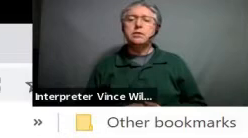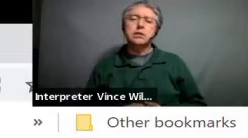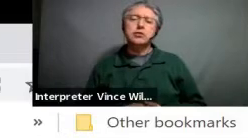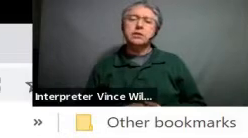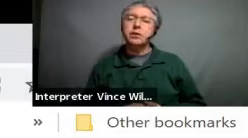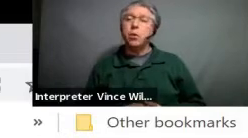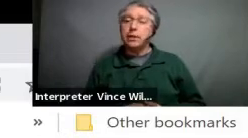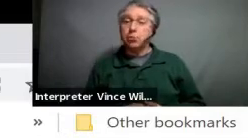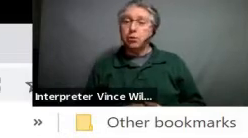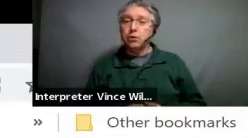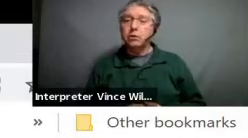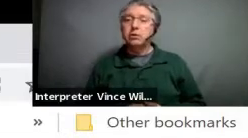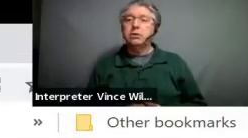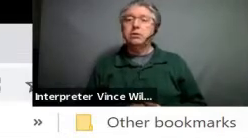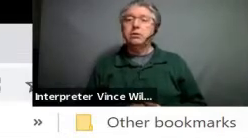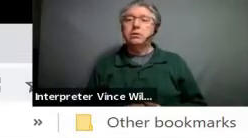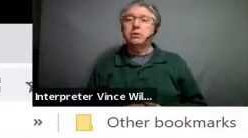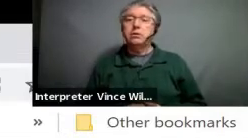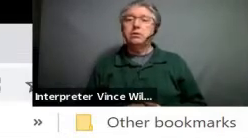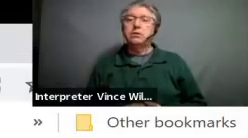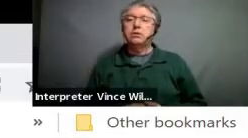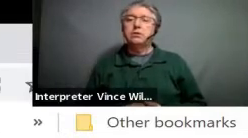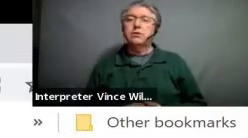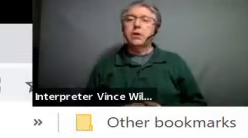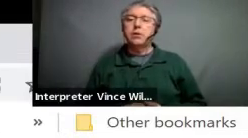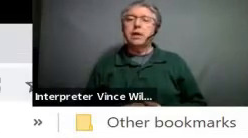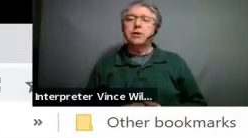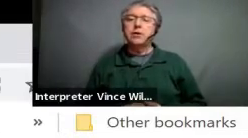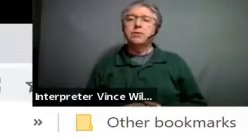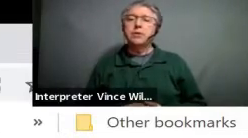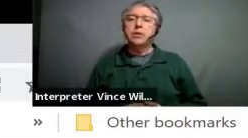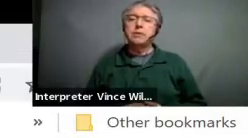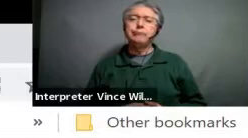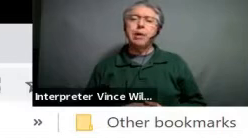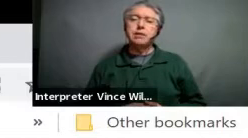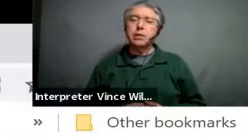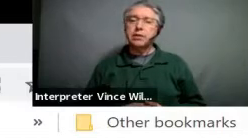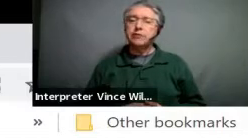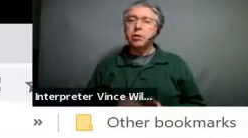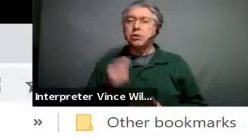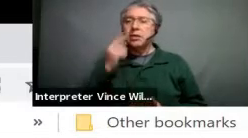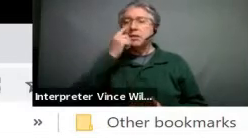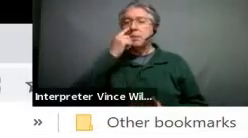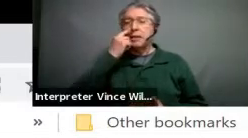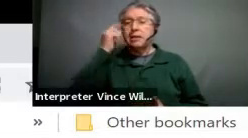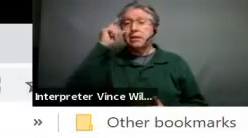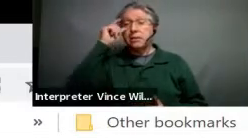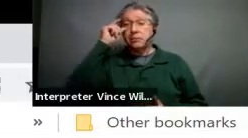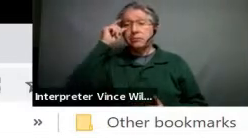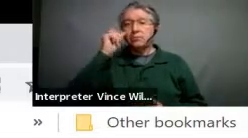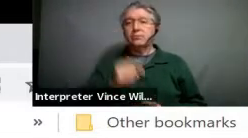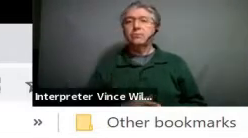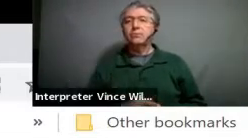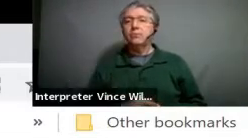we suggested a whiteboard. So that would allow him the possibility of posting some